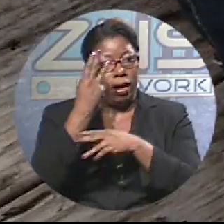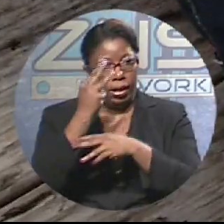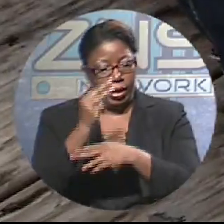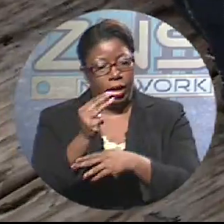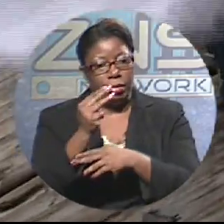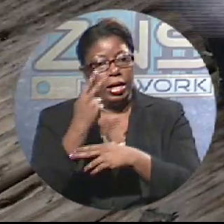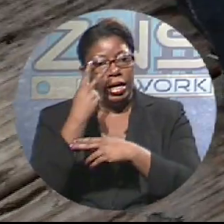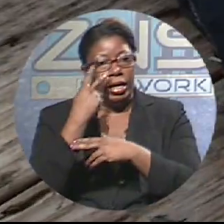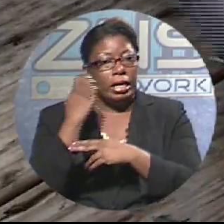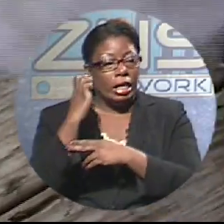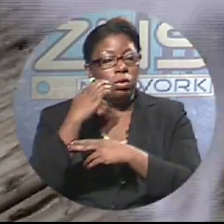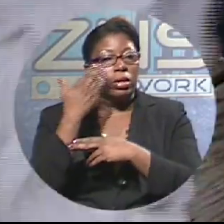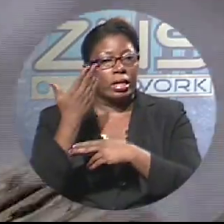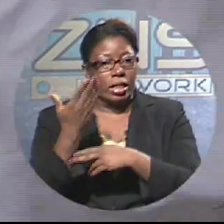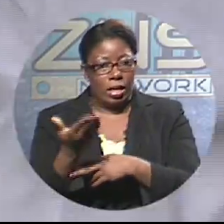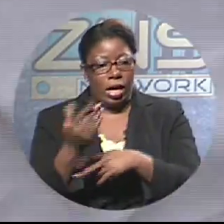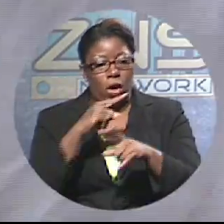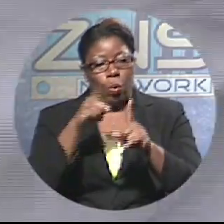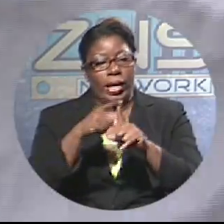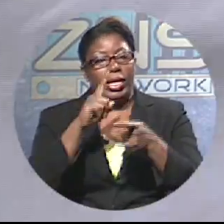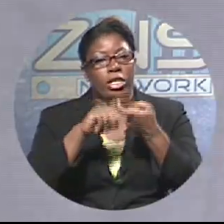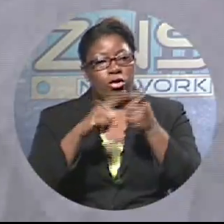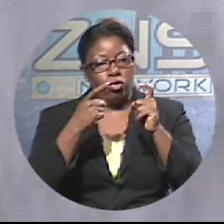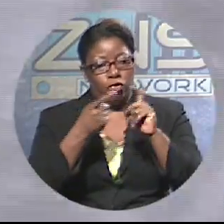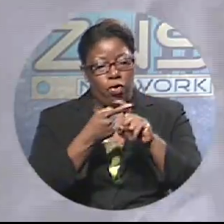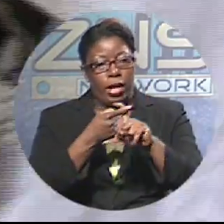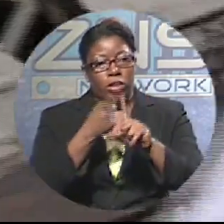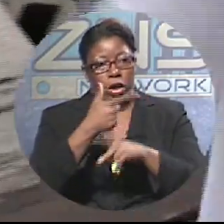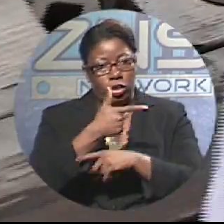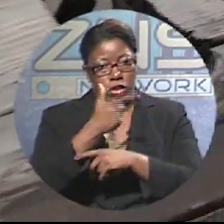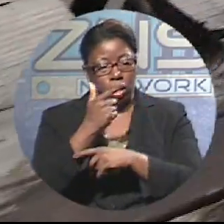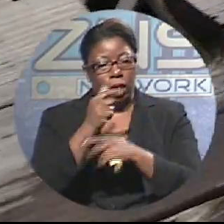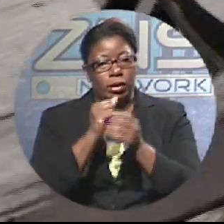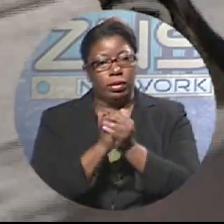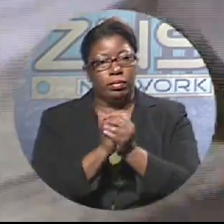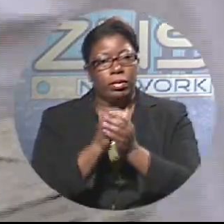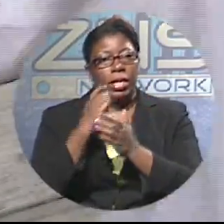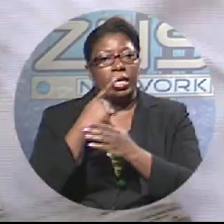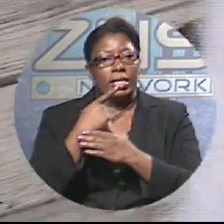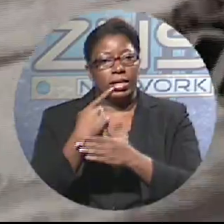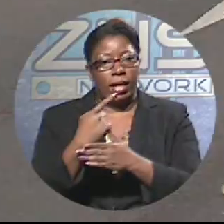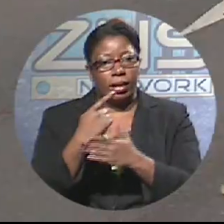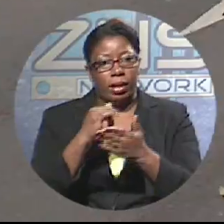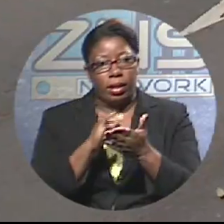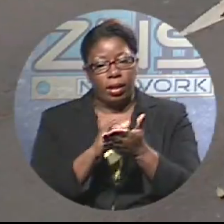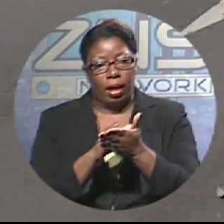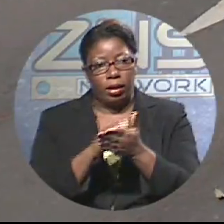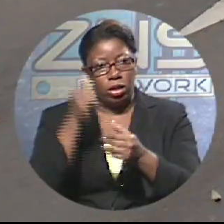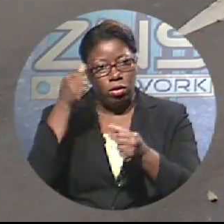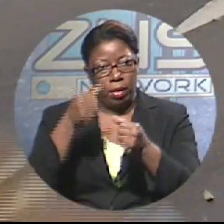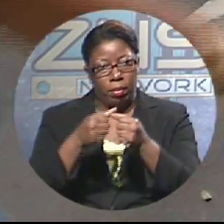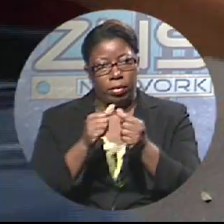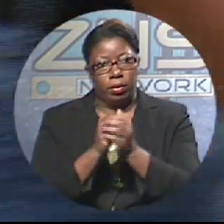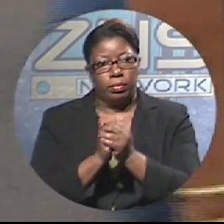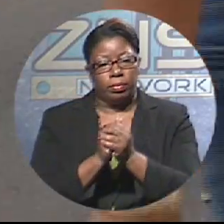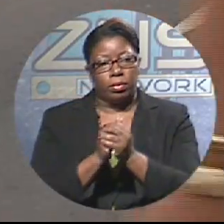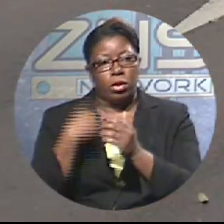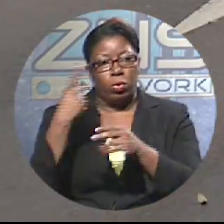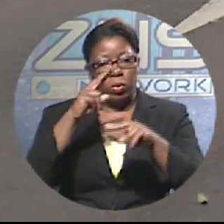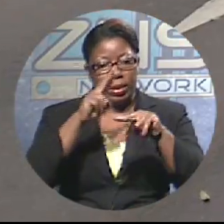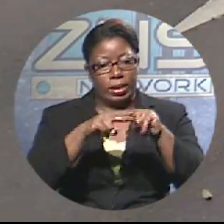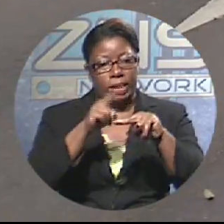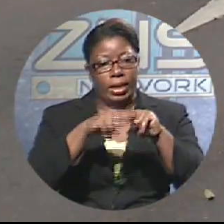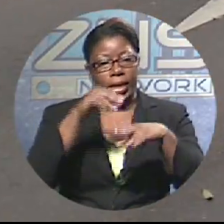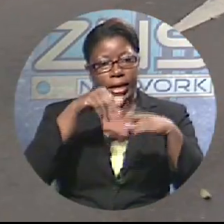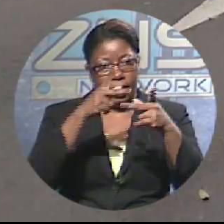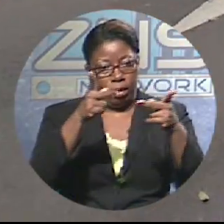friend was shot. Holding the blood-stained T-shirt in his hand that his friend wore, he recalled the ordeal. He's right there, man. He's just sitting in the place. One of the